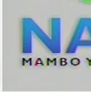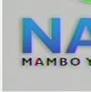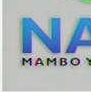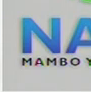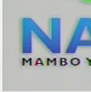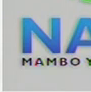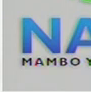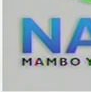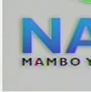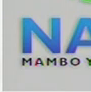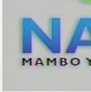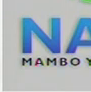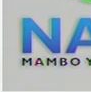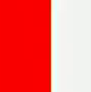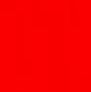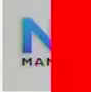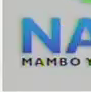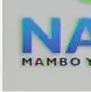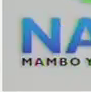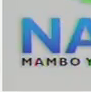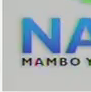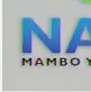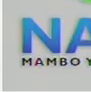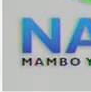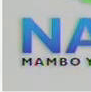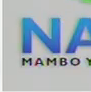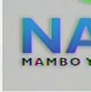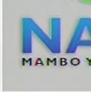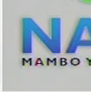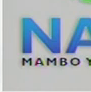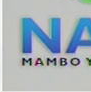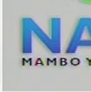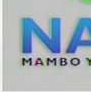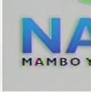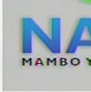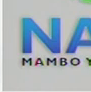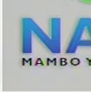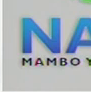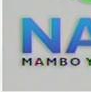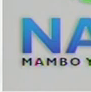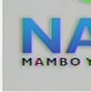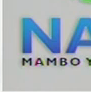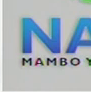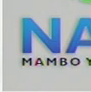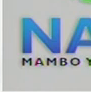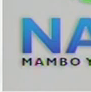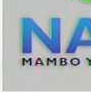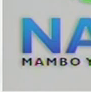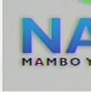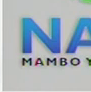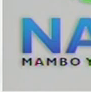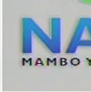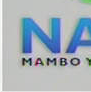by ANC's Ayub Savula, while Wiper's Robert Mbui as the new chief whip, who will be deputized by